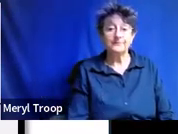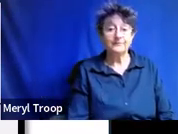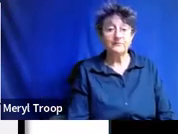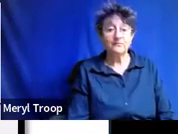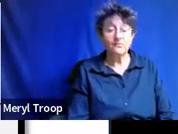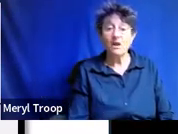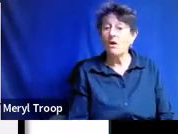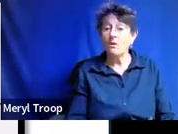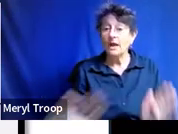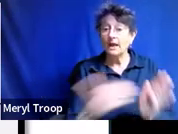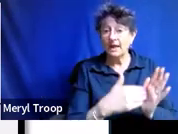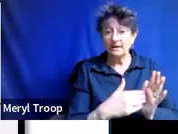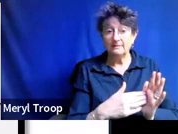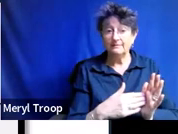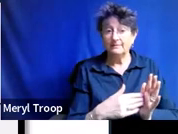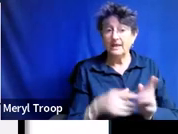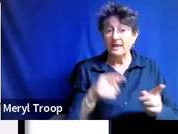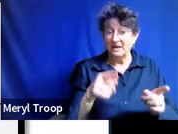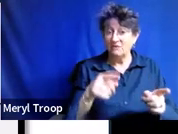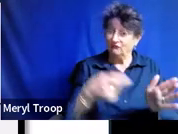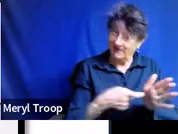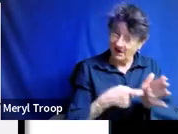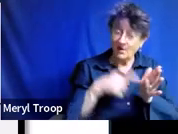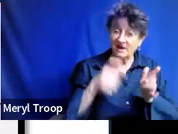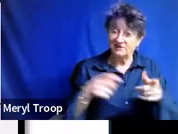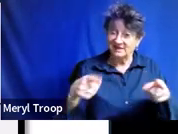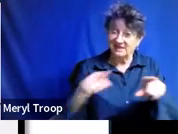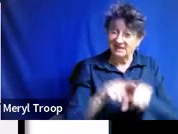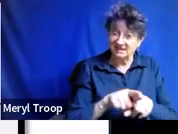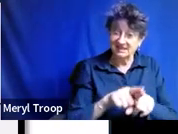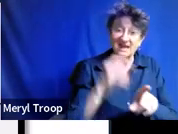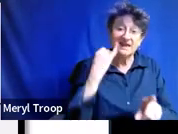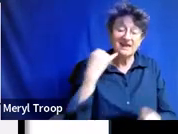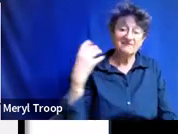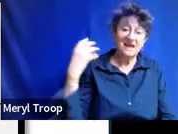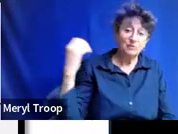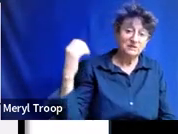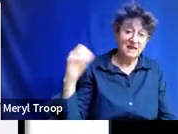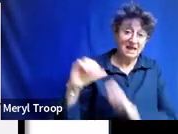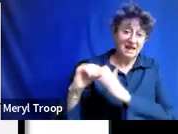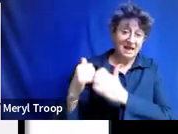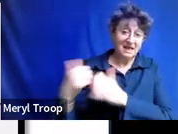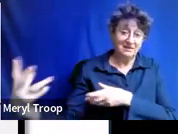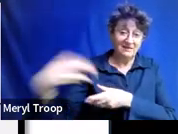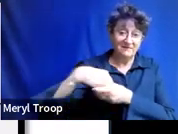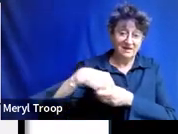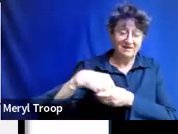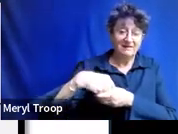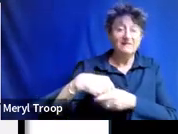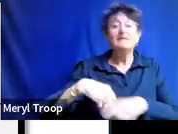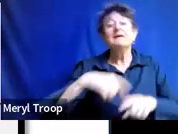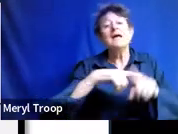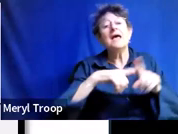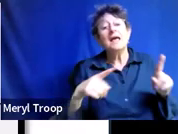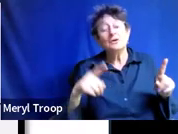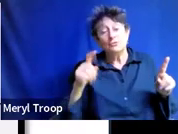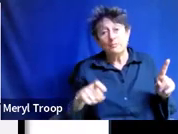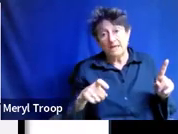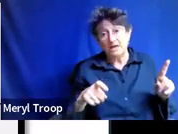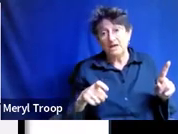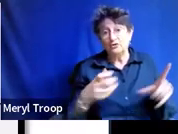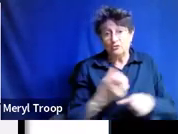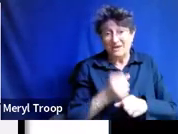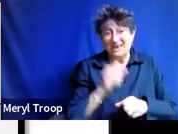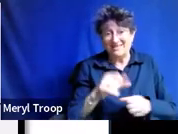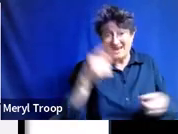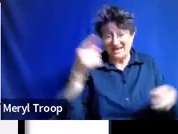So again, this needs this consent. If there's an outside agency involved and you need to get this consent form because you're